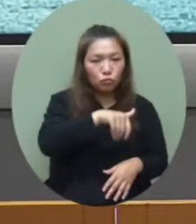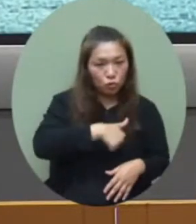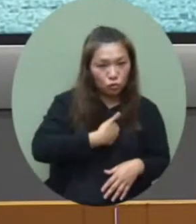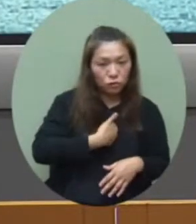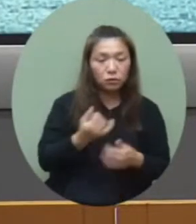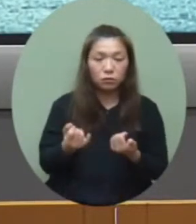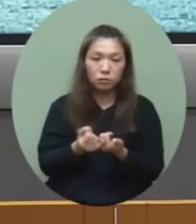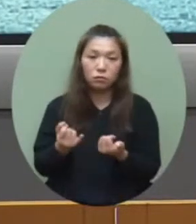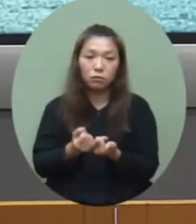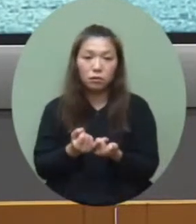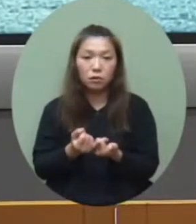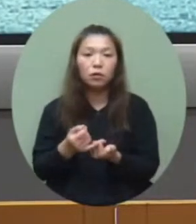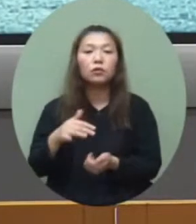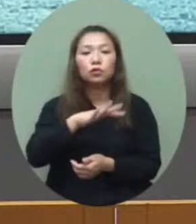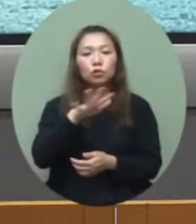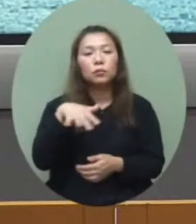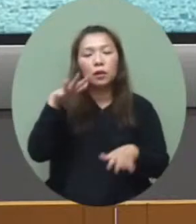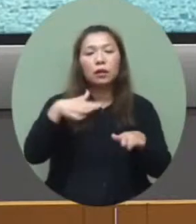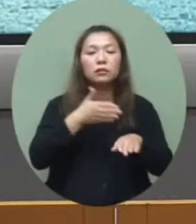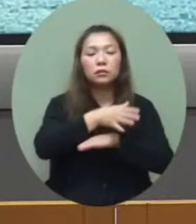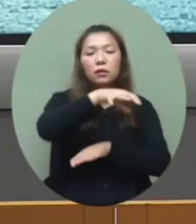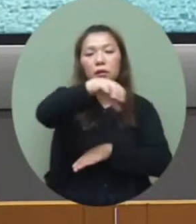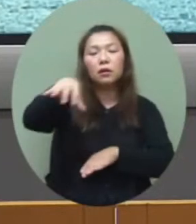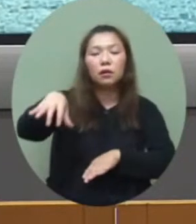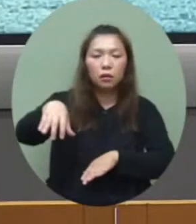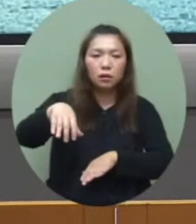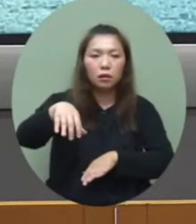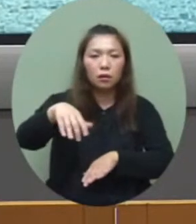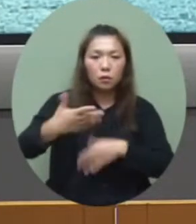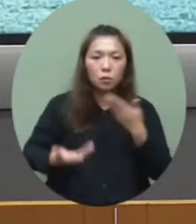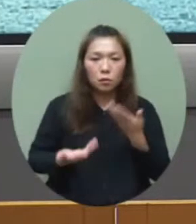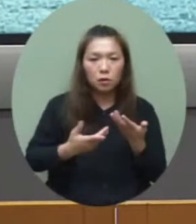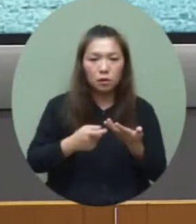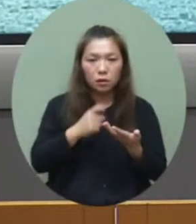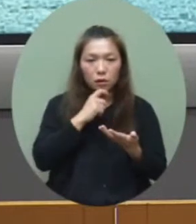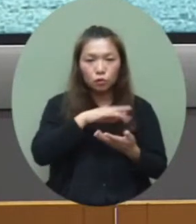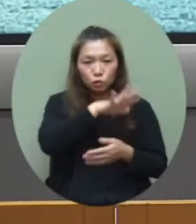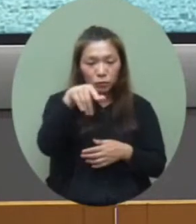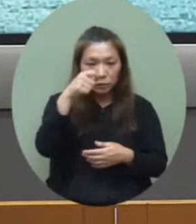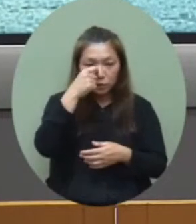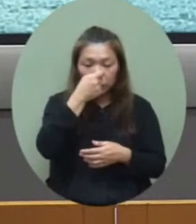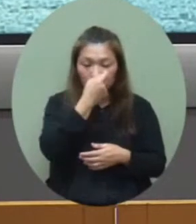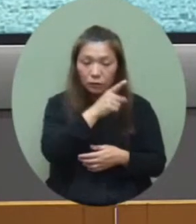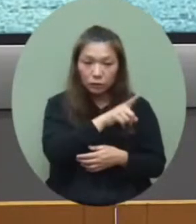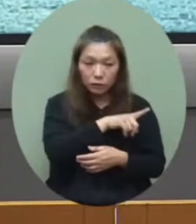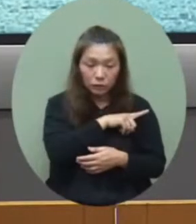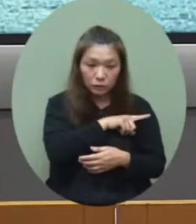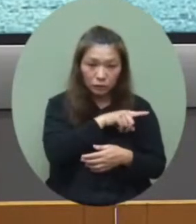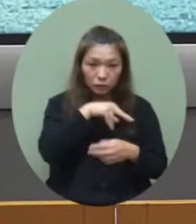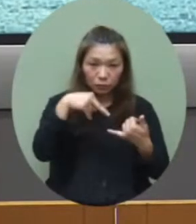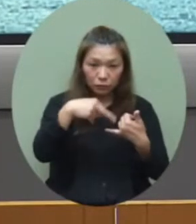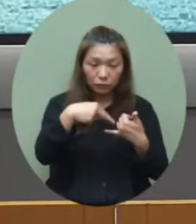all staff and students would have to take RAT every day. They all come from the community.